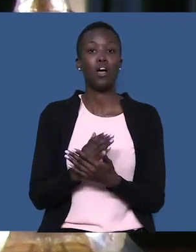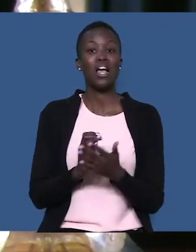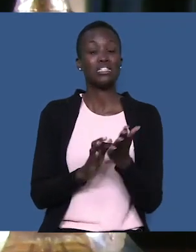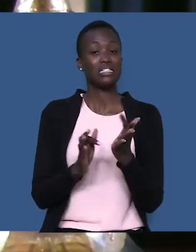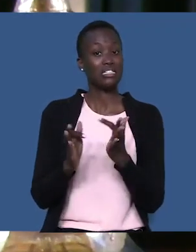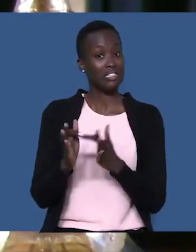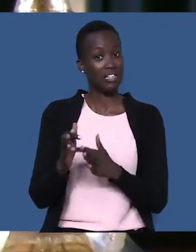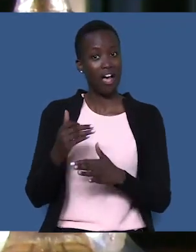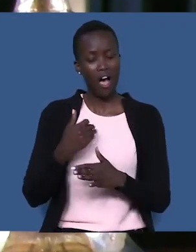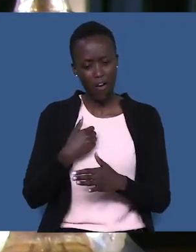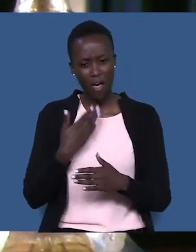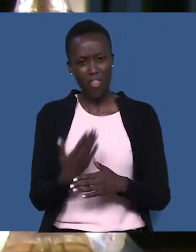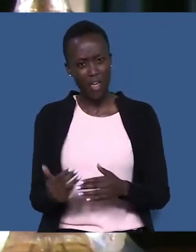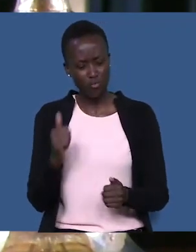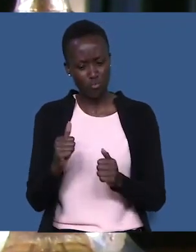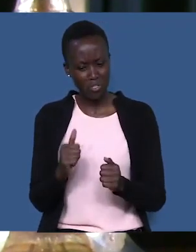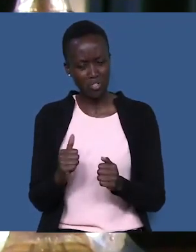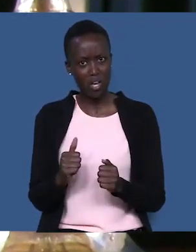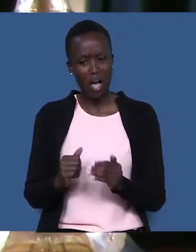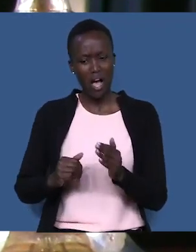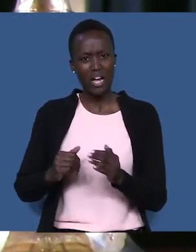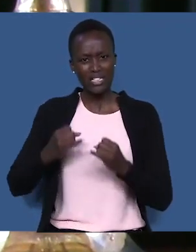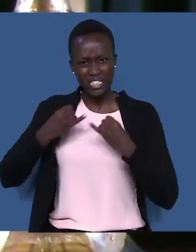Jesus experienced distractions. And I'm going to give you